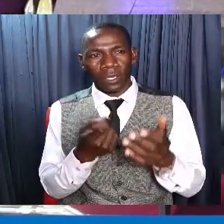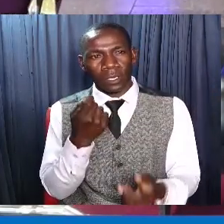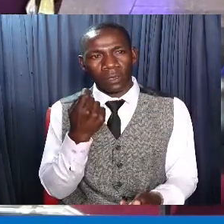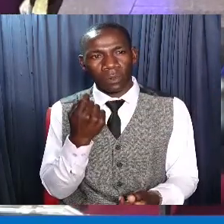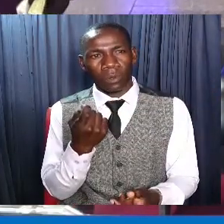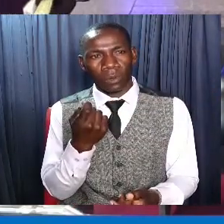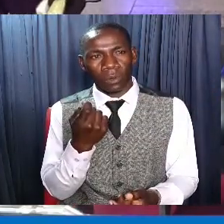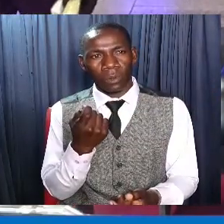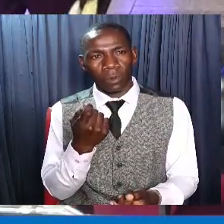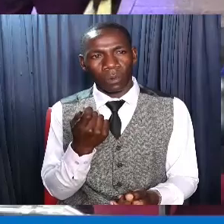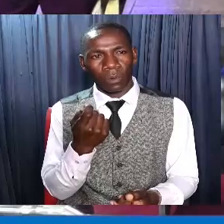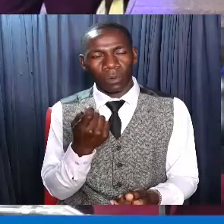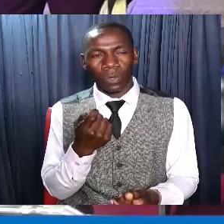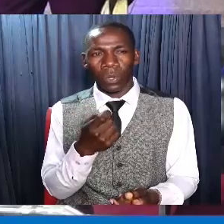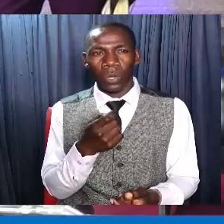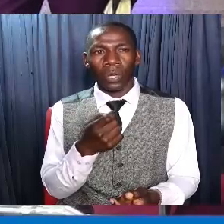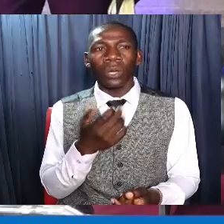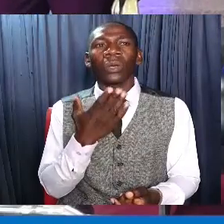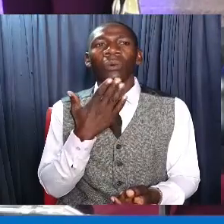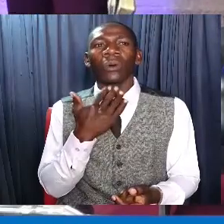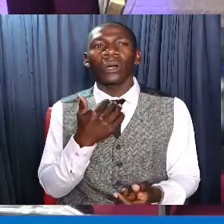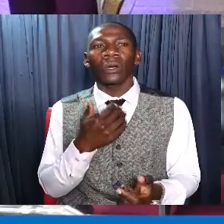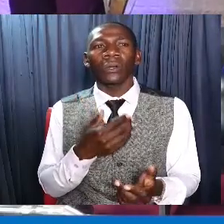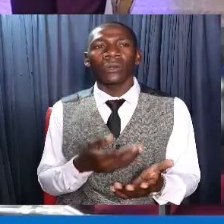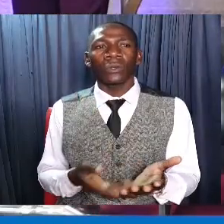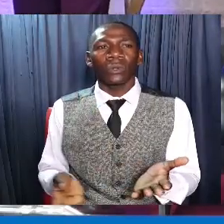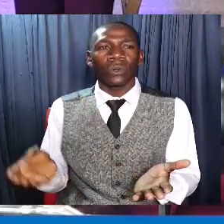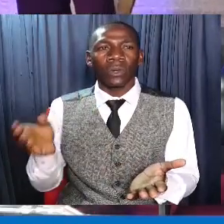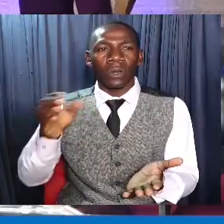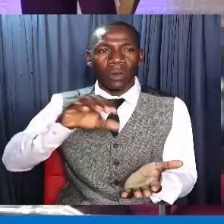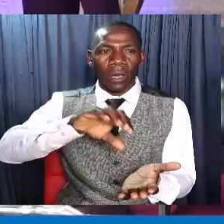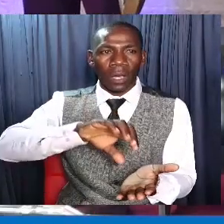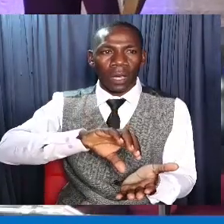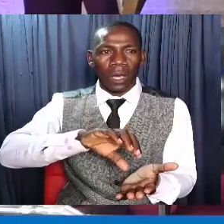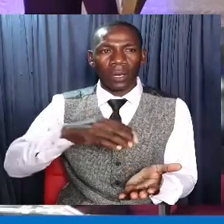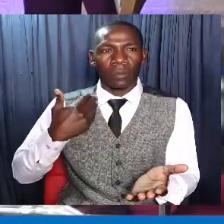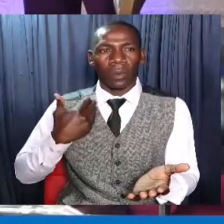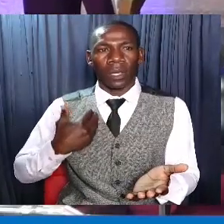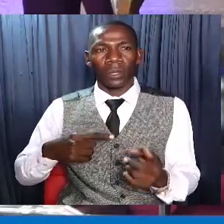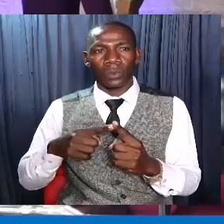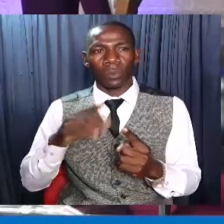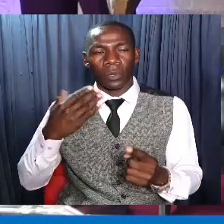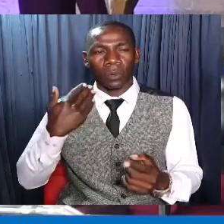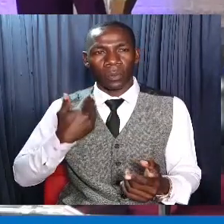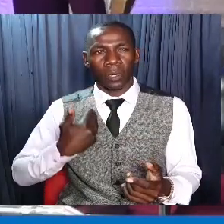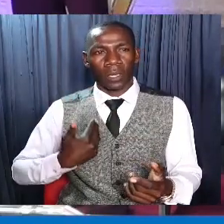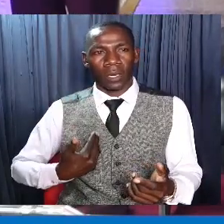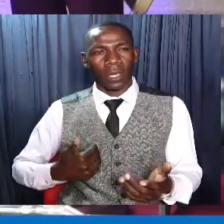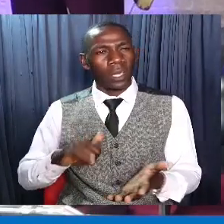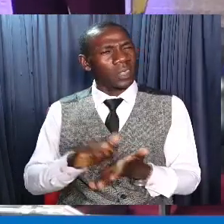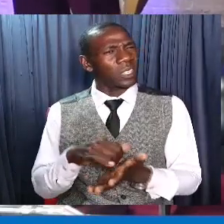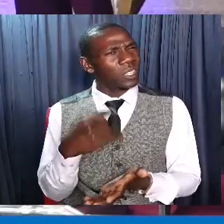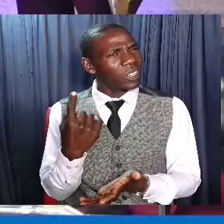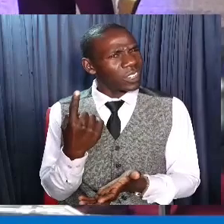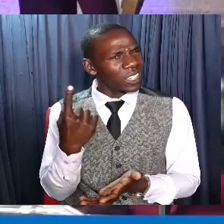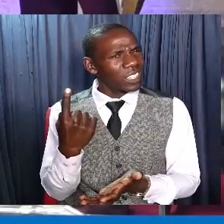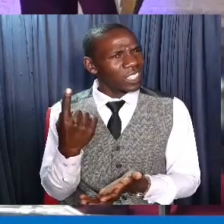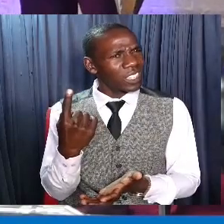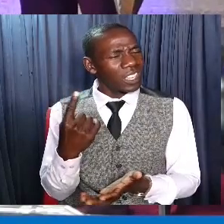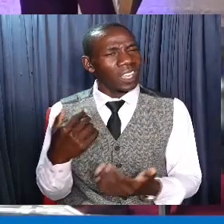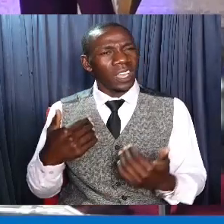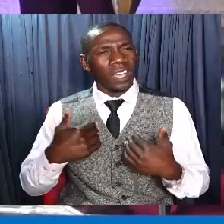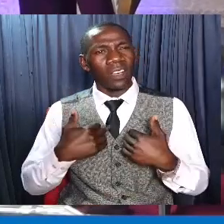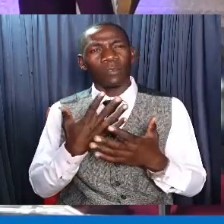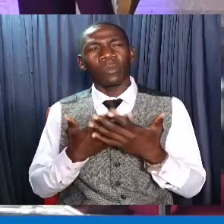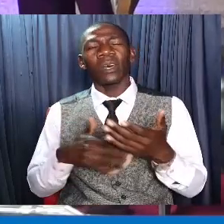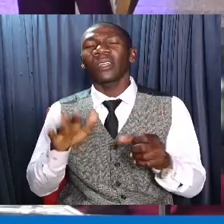is very low. Kwa hivyo, sitaka kuongezwa ndio nifanyiwe operation. So I have to be added more blood to be operated. Hilo tu. Only that matter. Mimi na damu